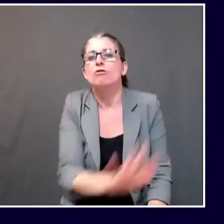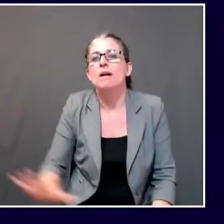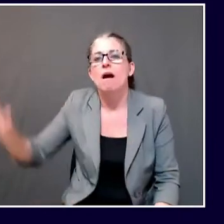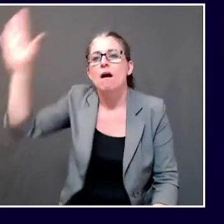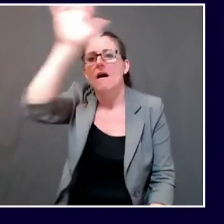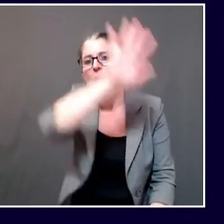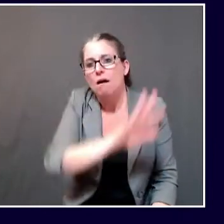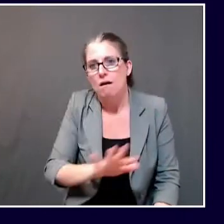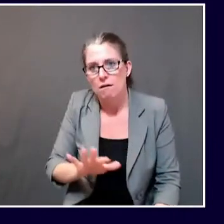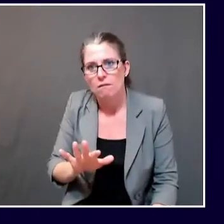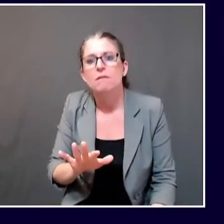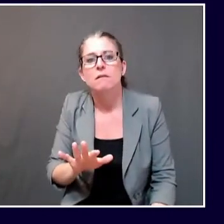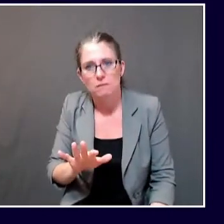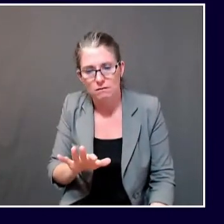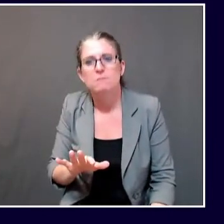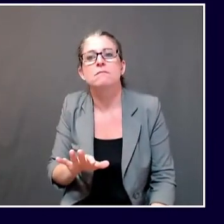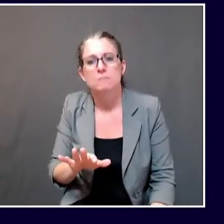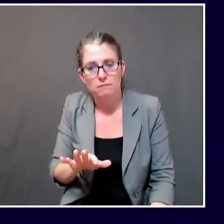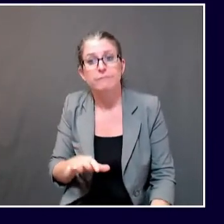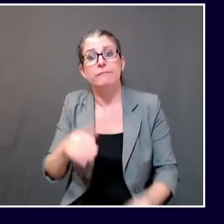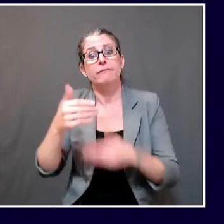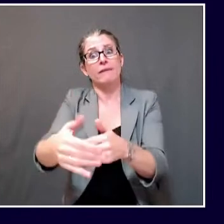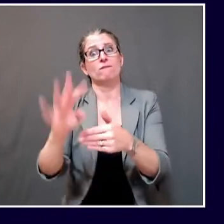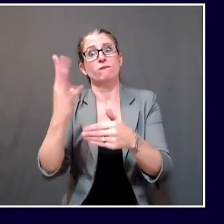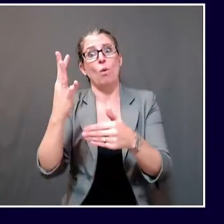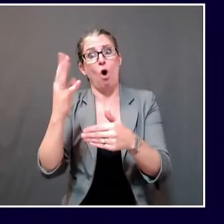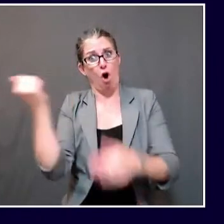too risky or could be allowed to move